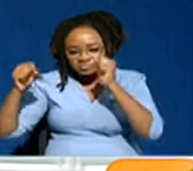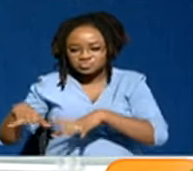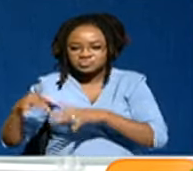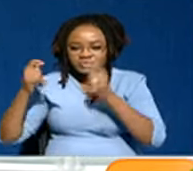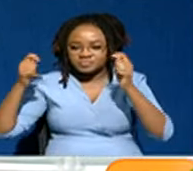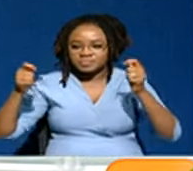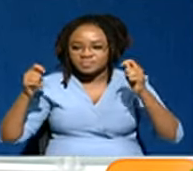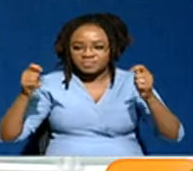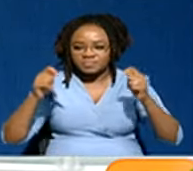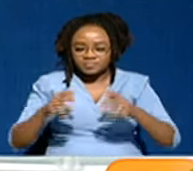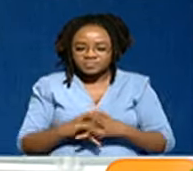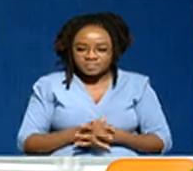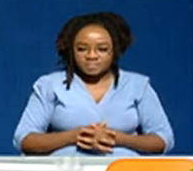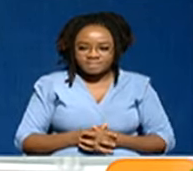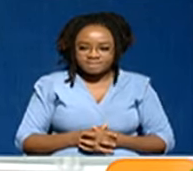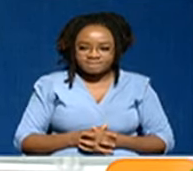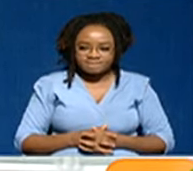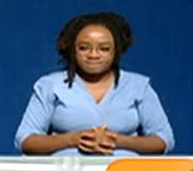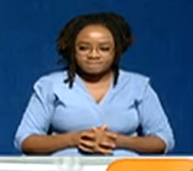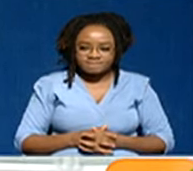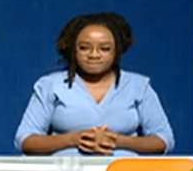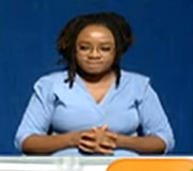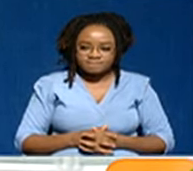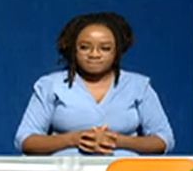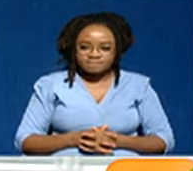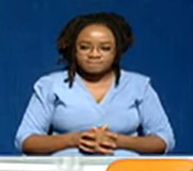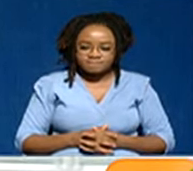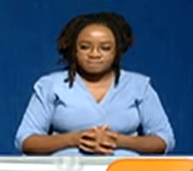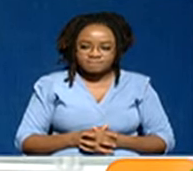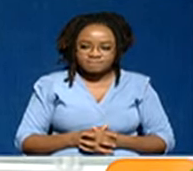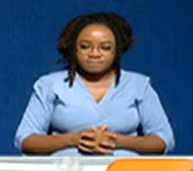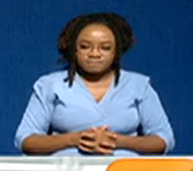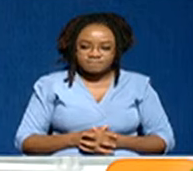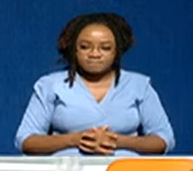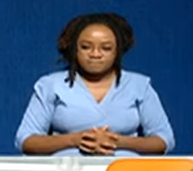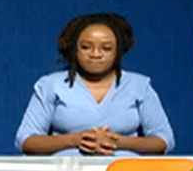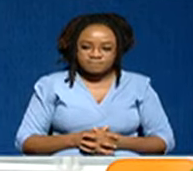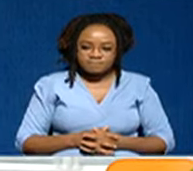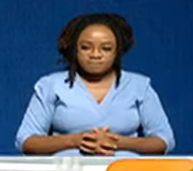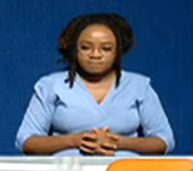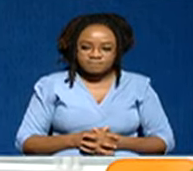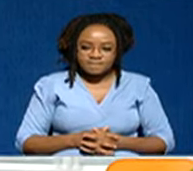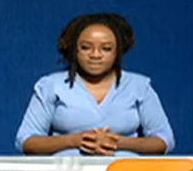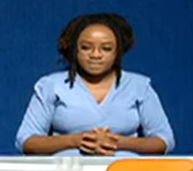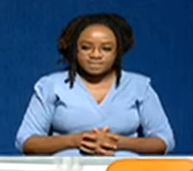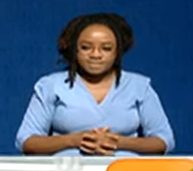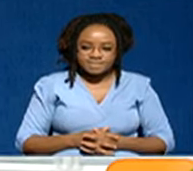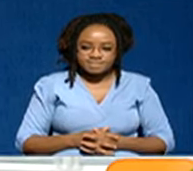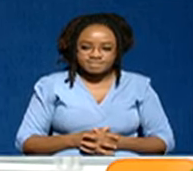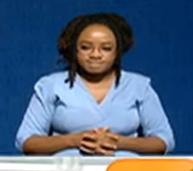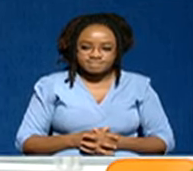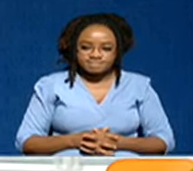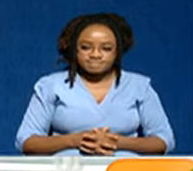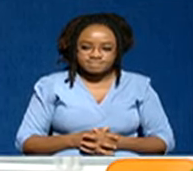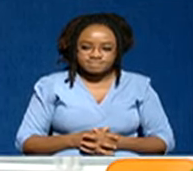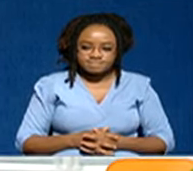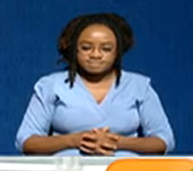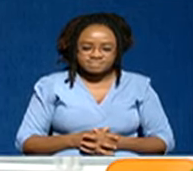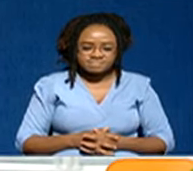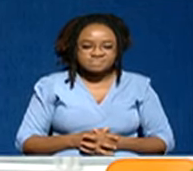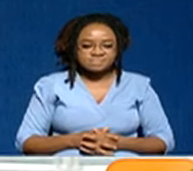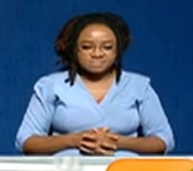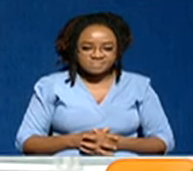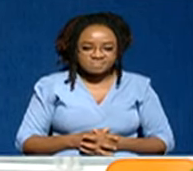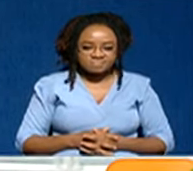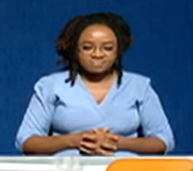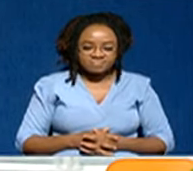saying that says that the shallow understanding from people of goodwill is more frustrating than absolute misunderstanding from people